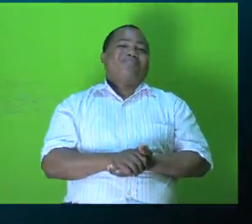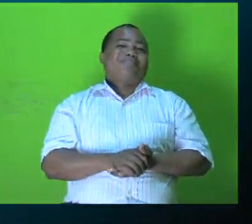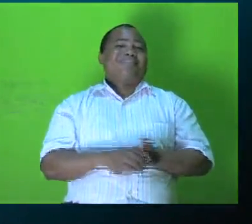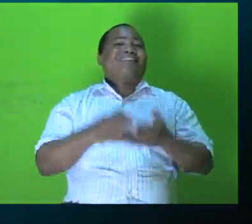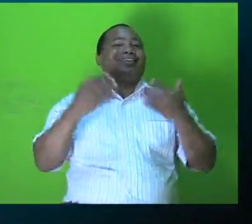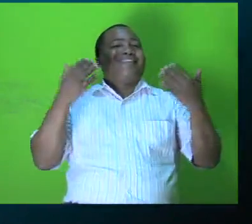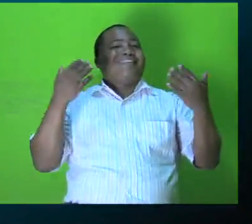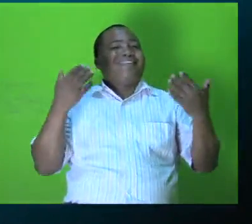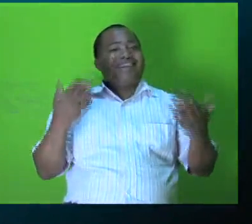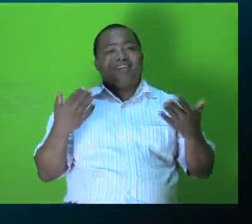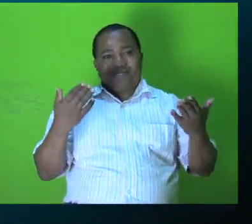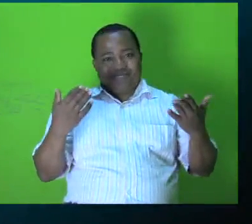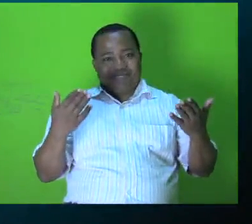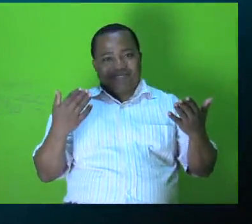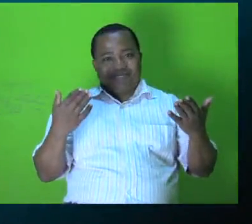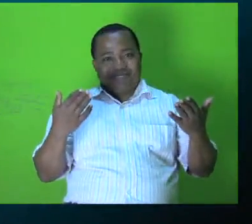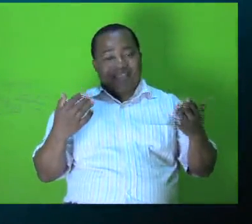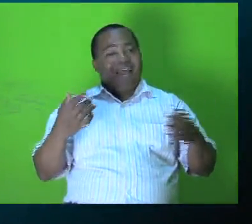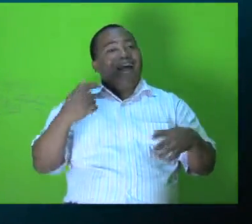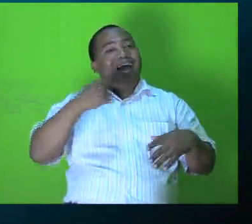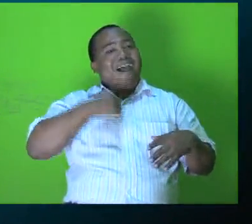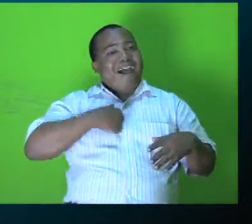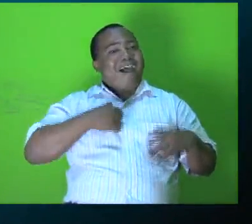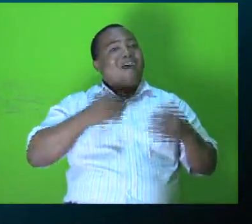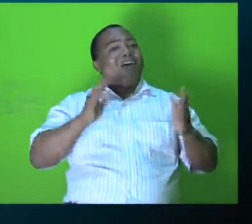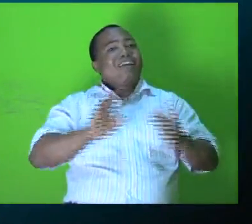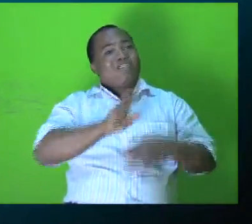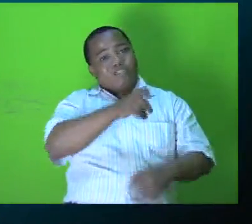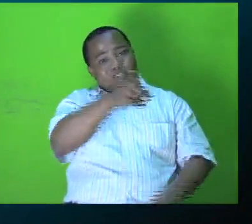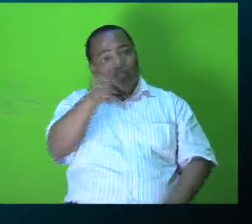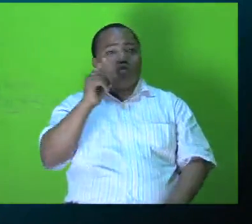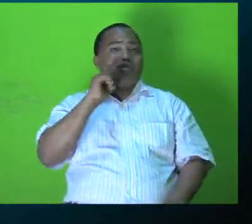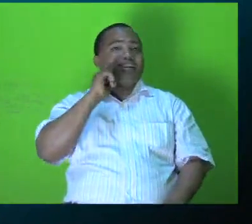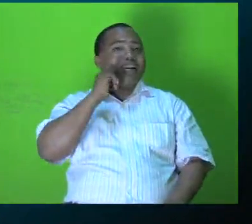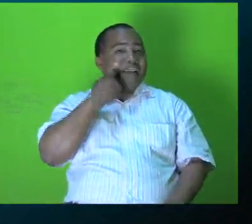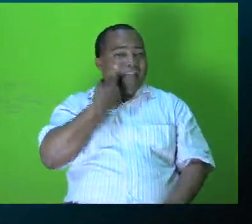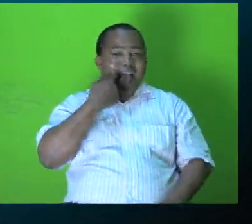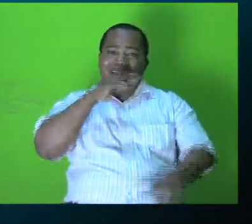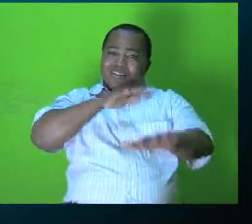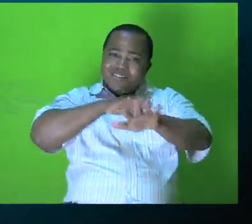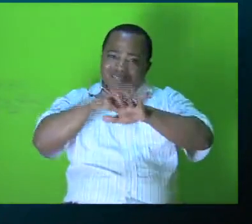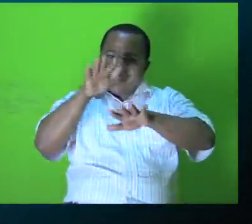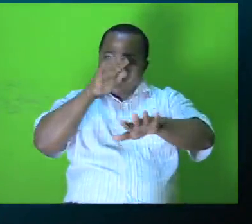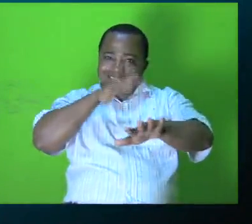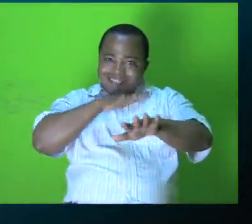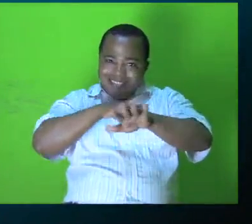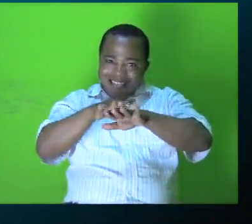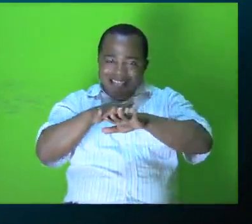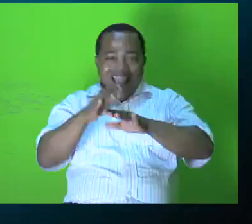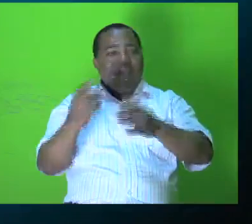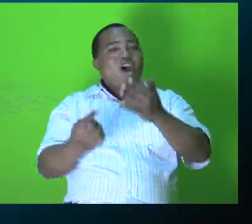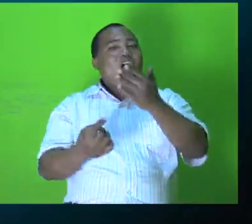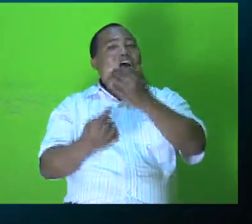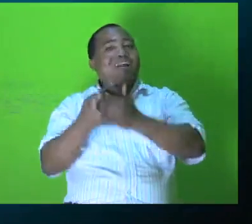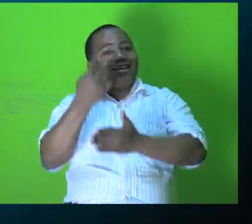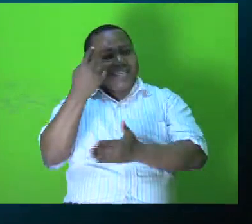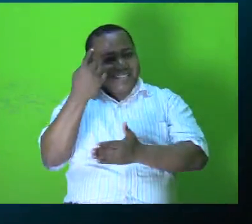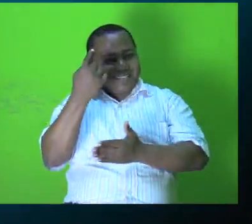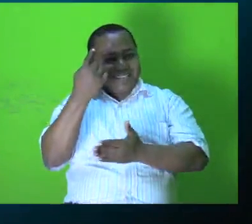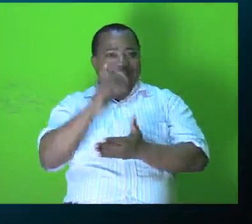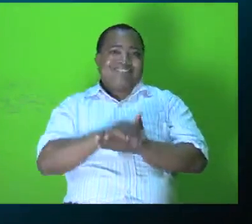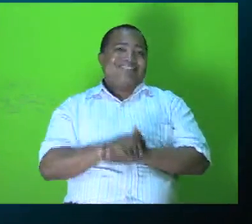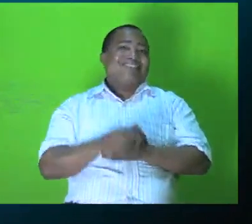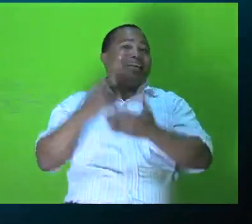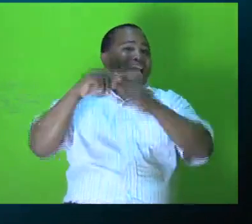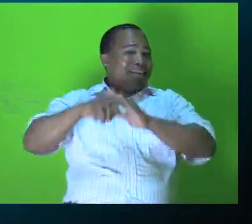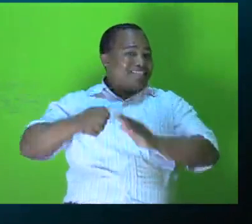Now, I want you to try to explain the occasions taking place